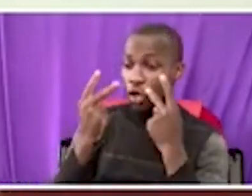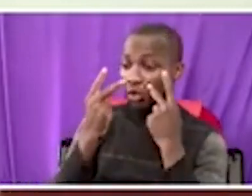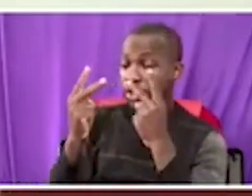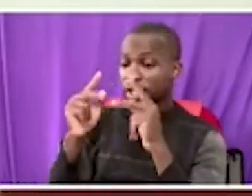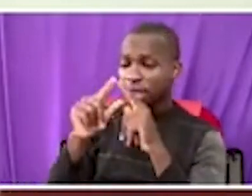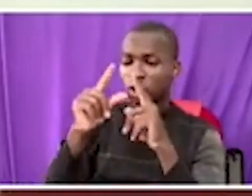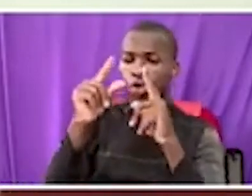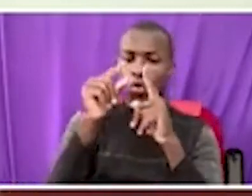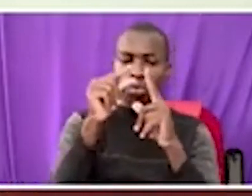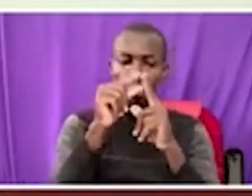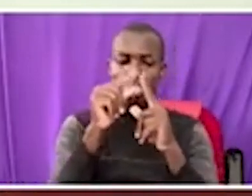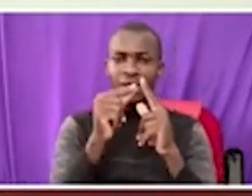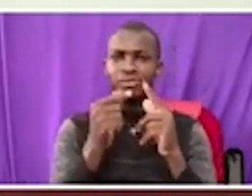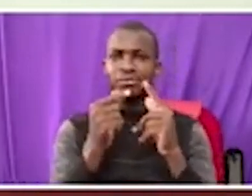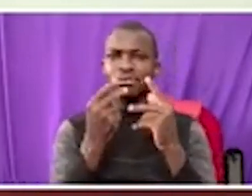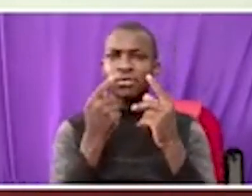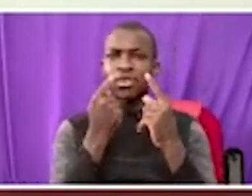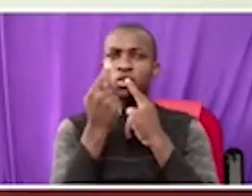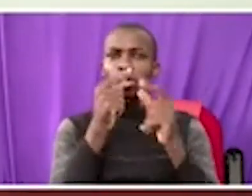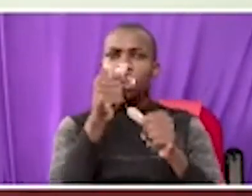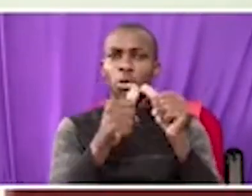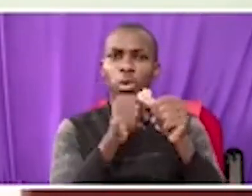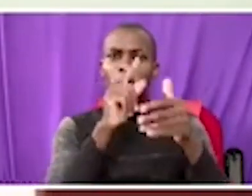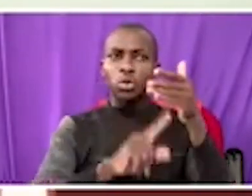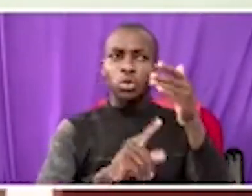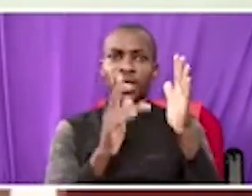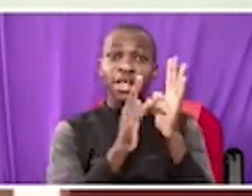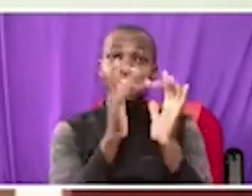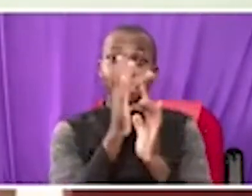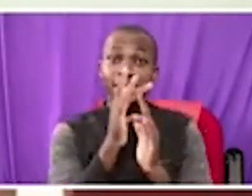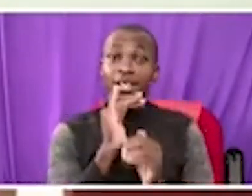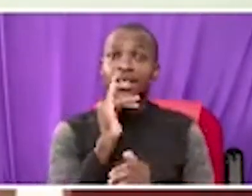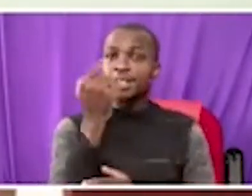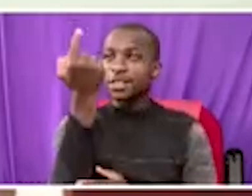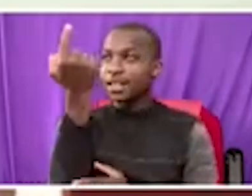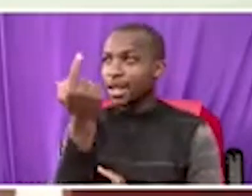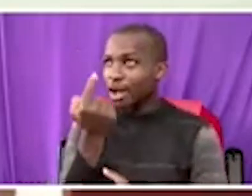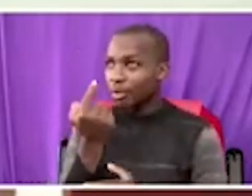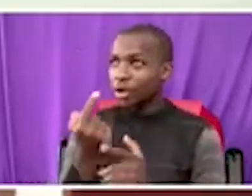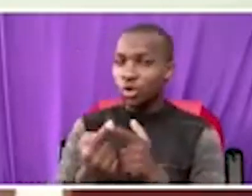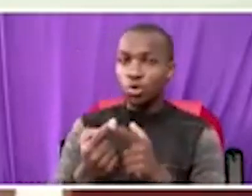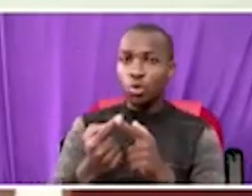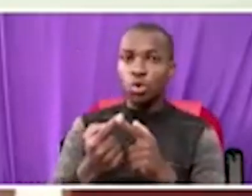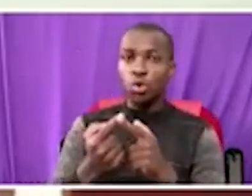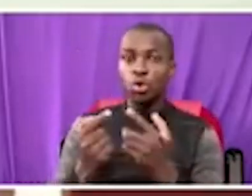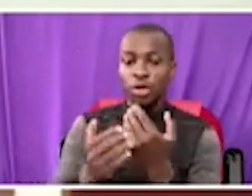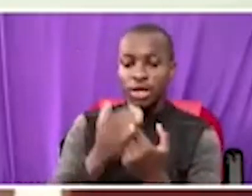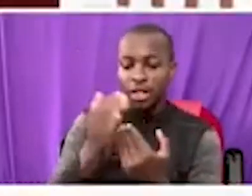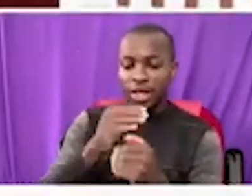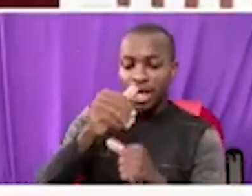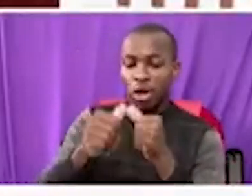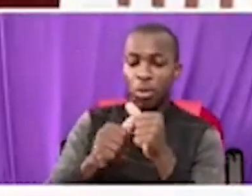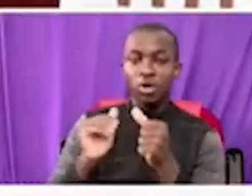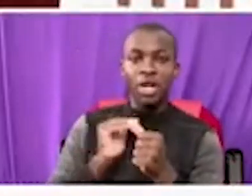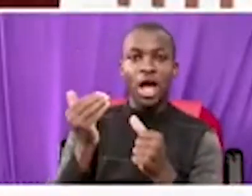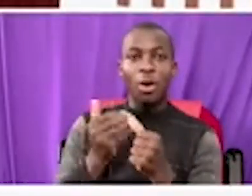and it is telling you that Jesus is coming to fix our brokenness.